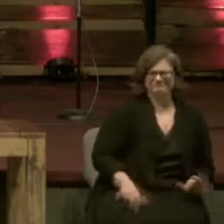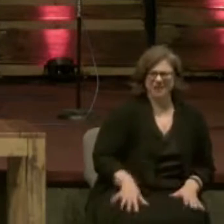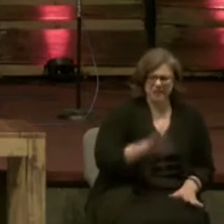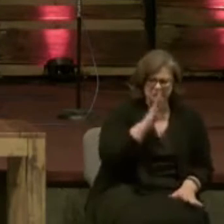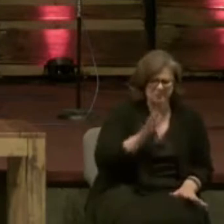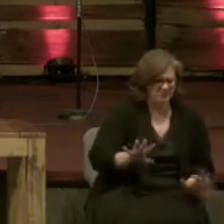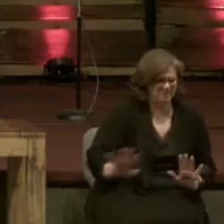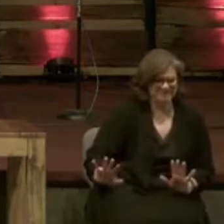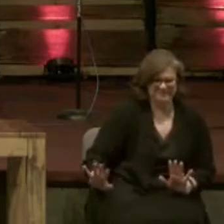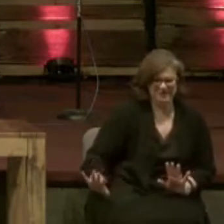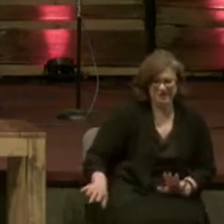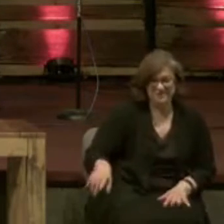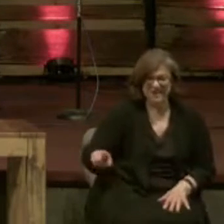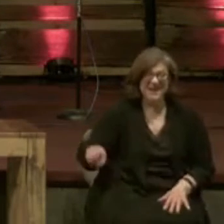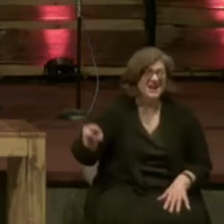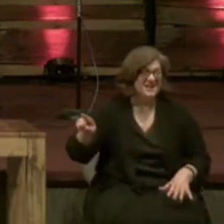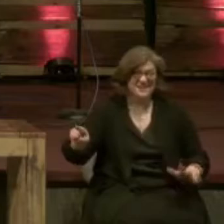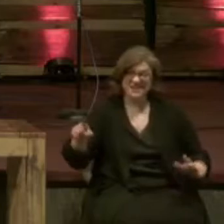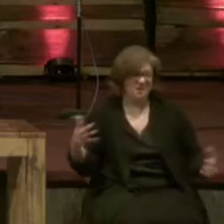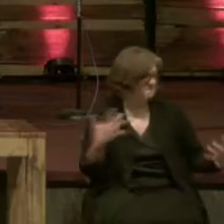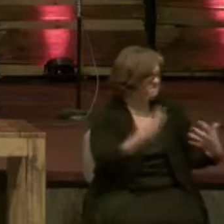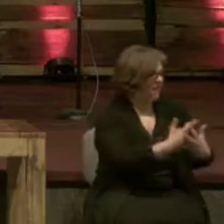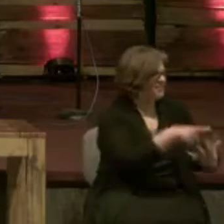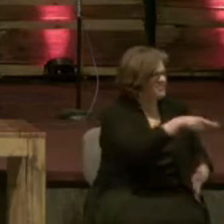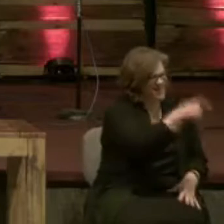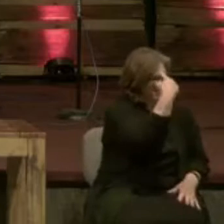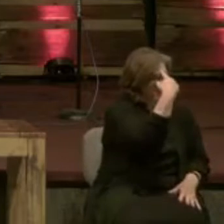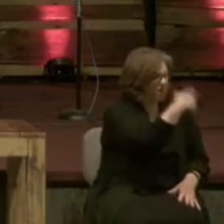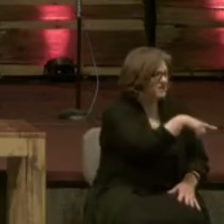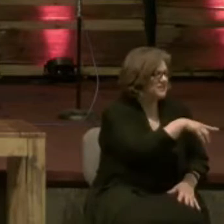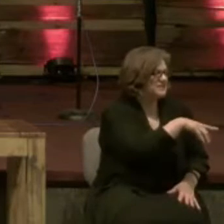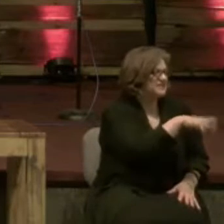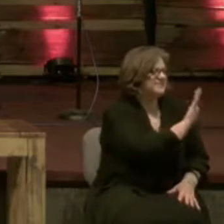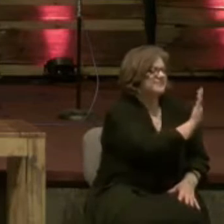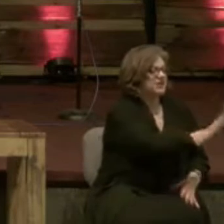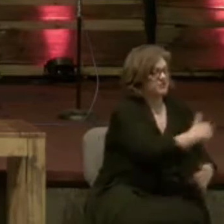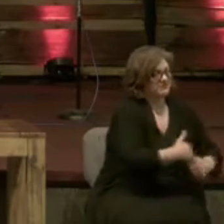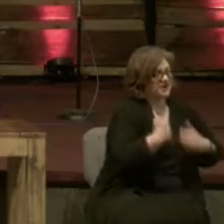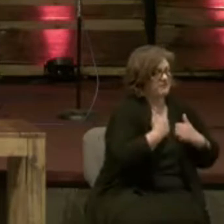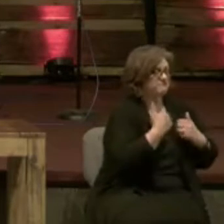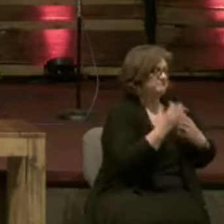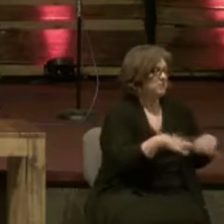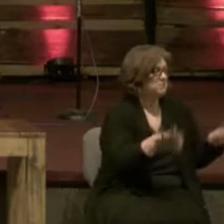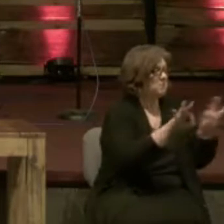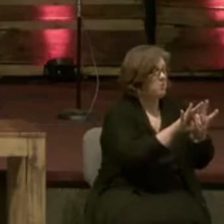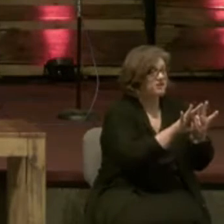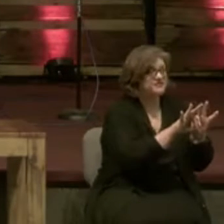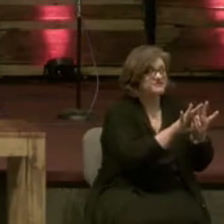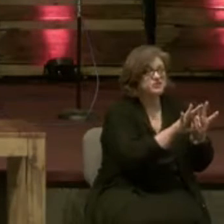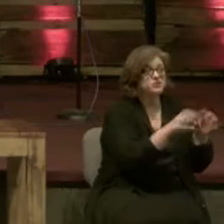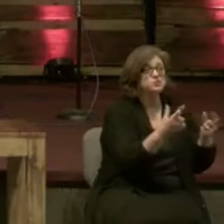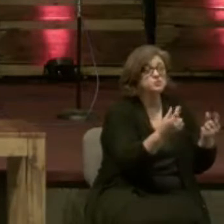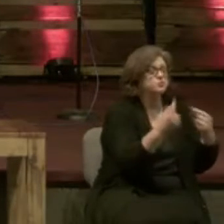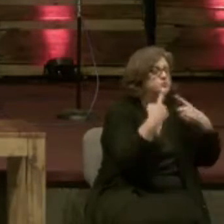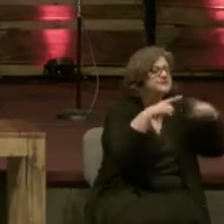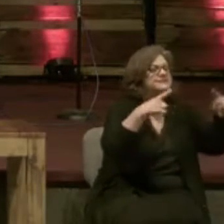their life about achieving more status. They made their life about pleasure and the pursuit of pleasure. So he didn't fit into their